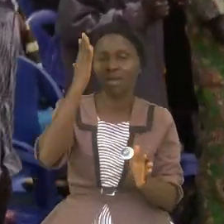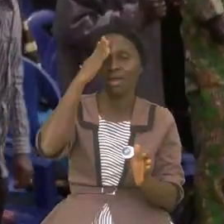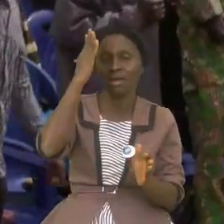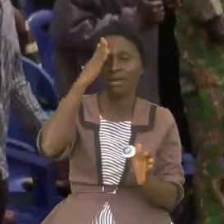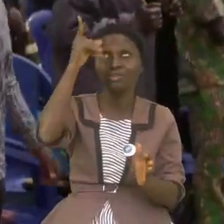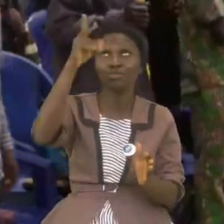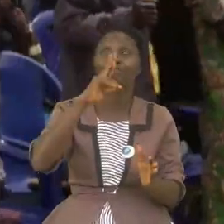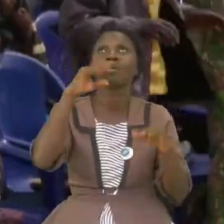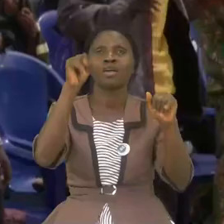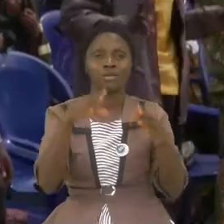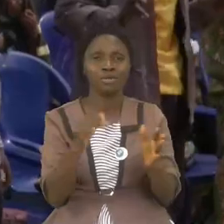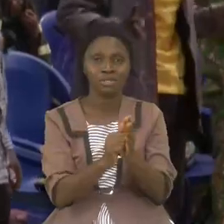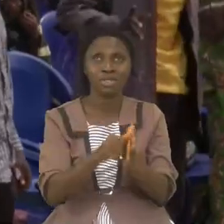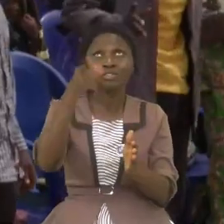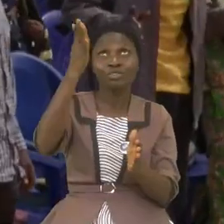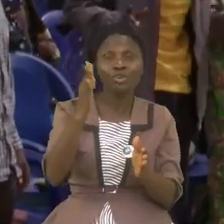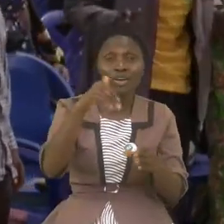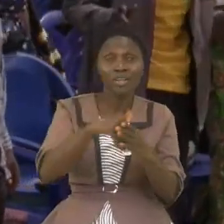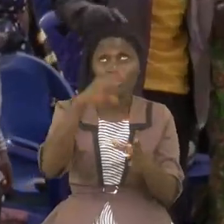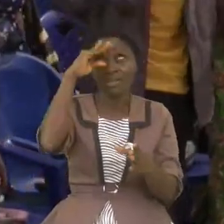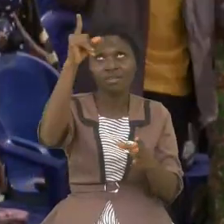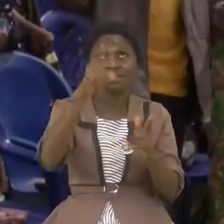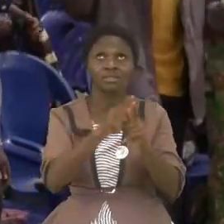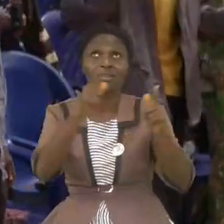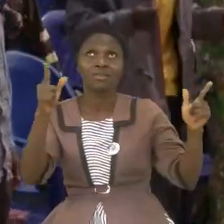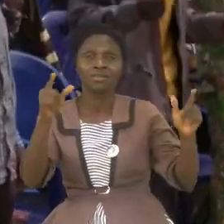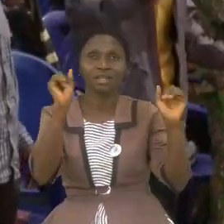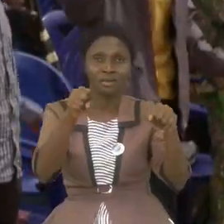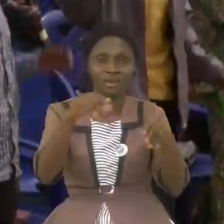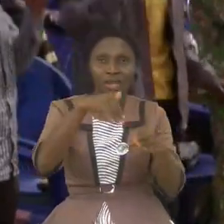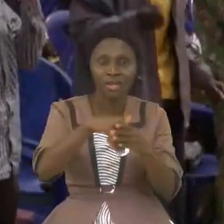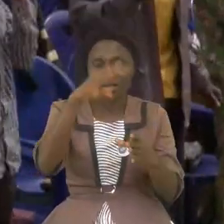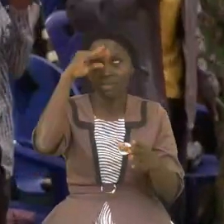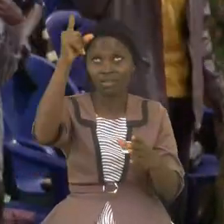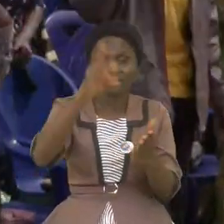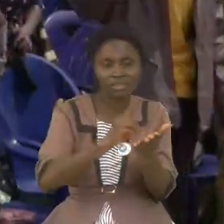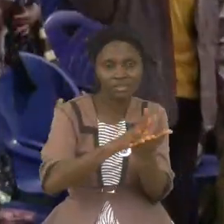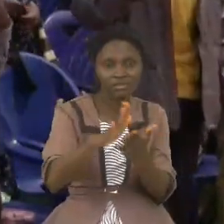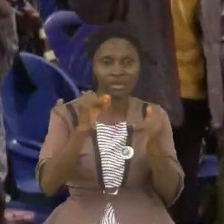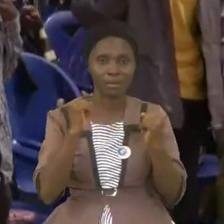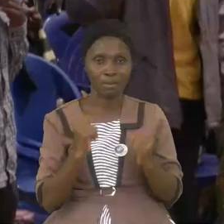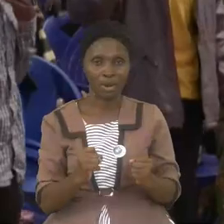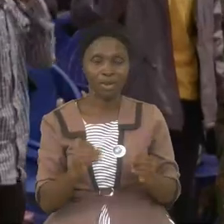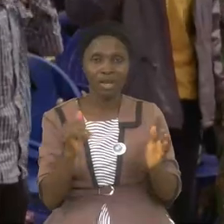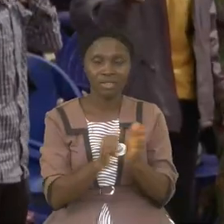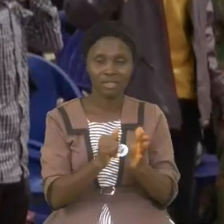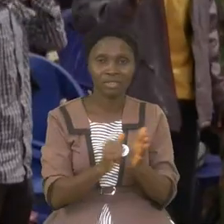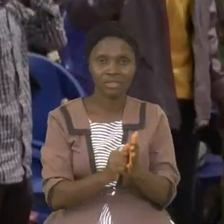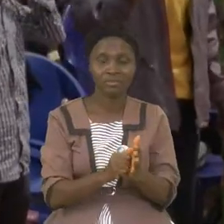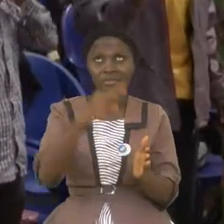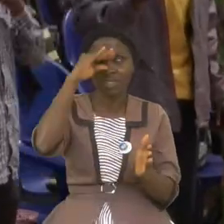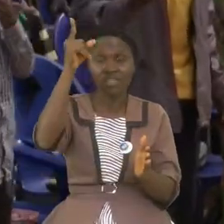great ability, in His divine power, that He'll make all